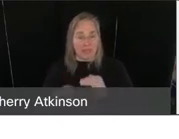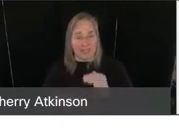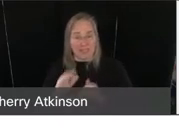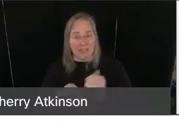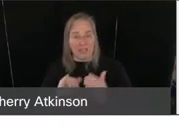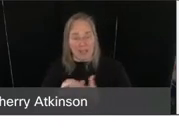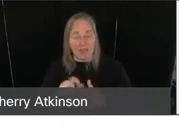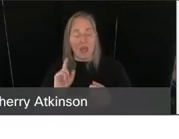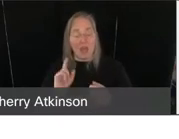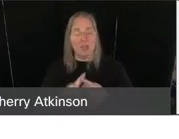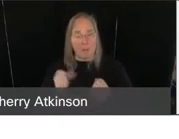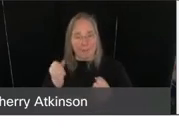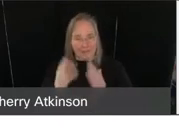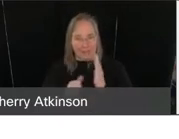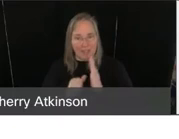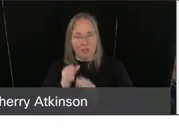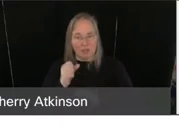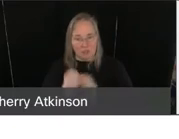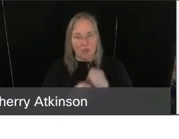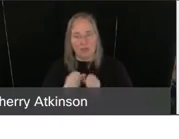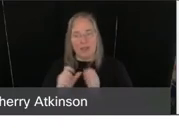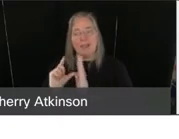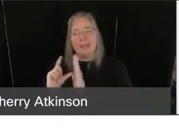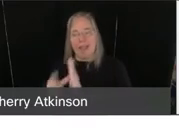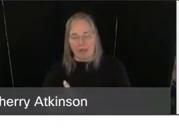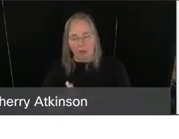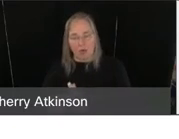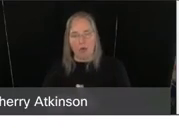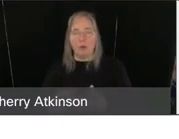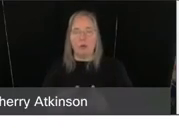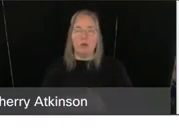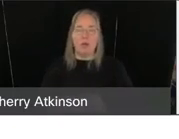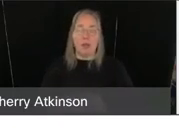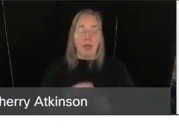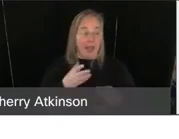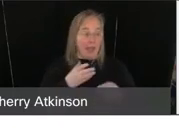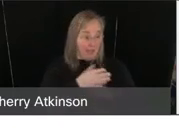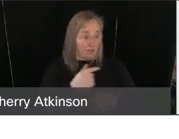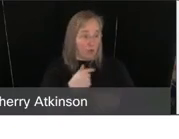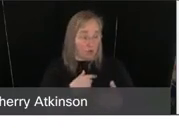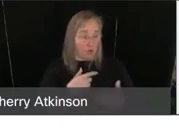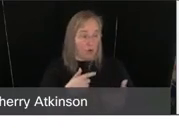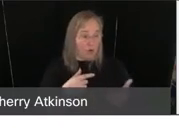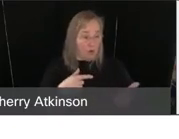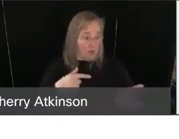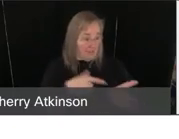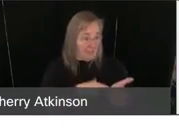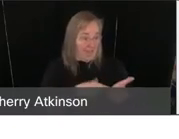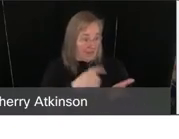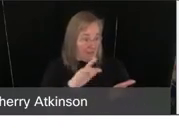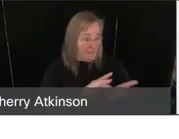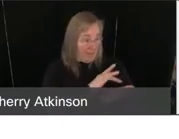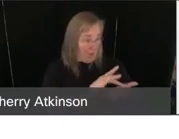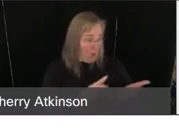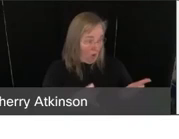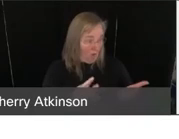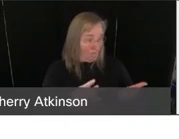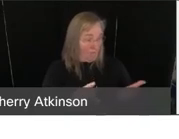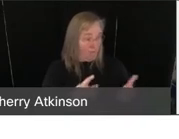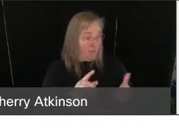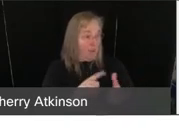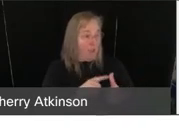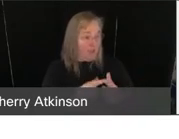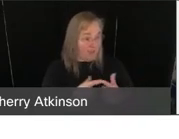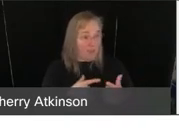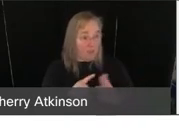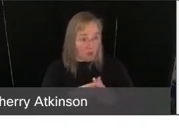multiple years down the road, because once we kind of paid off or most of this debt, and then we were started to generate more